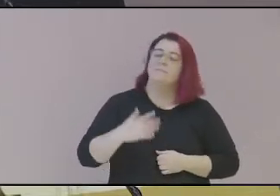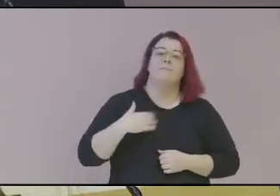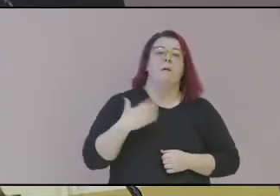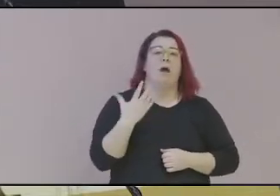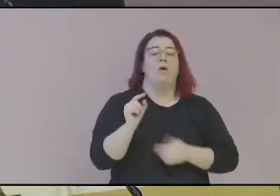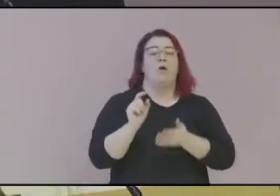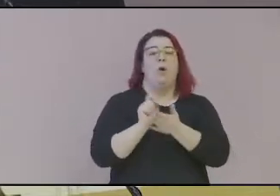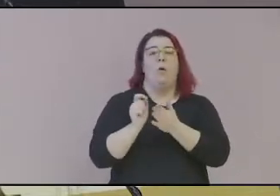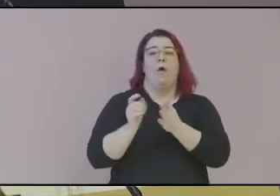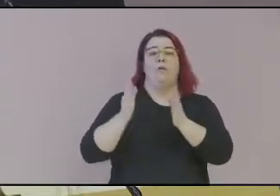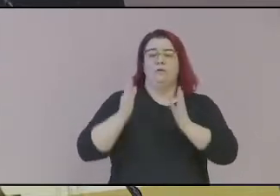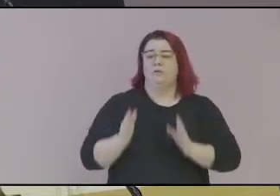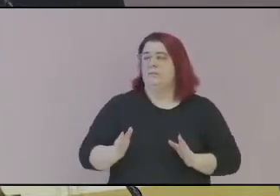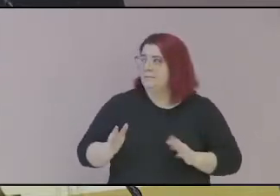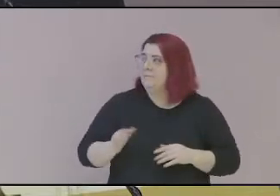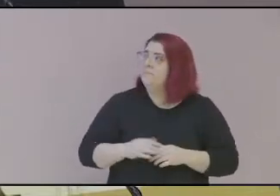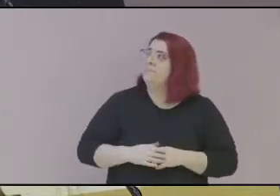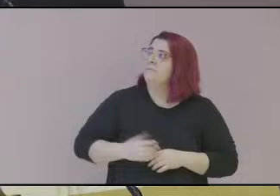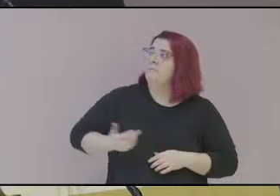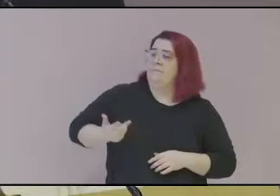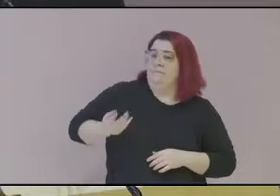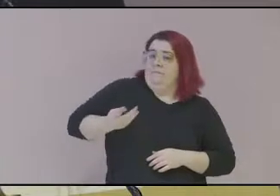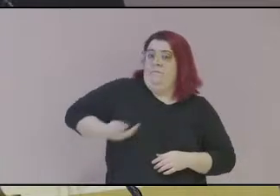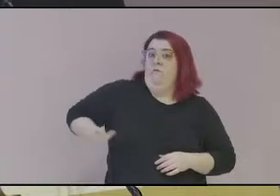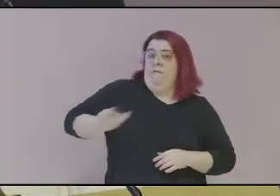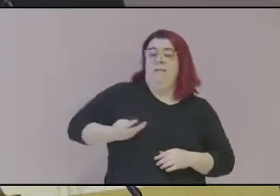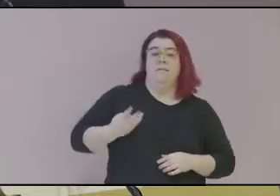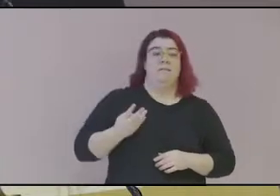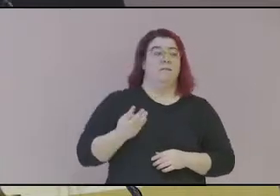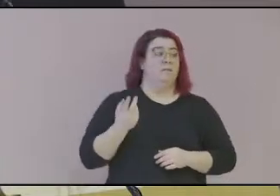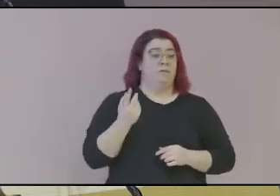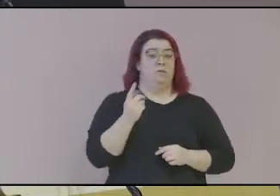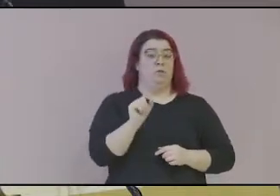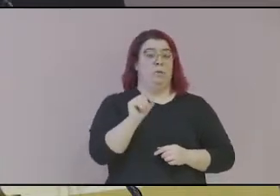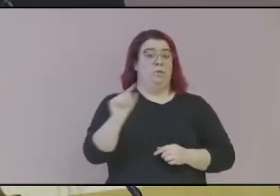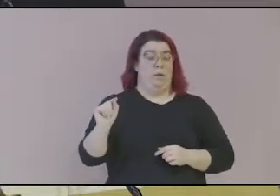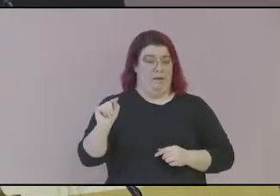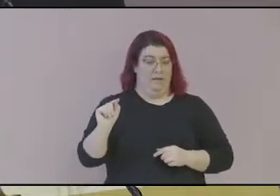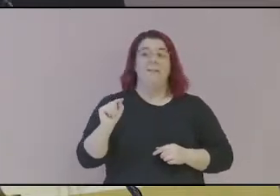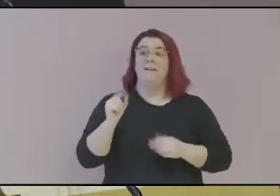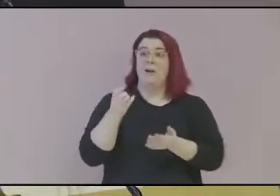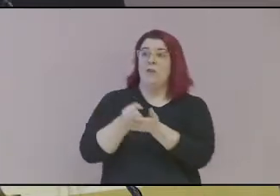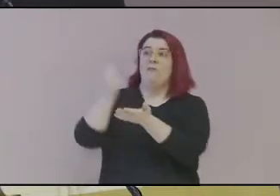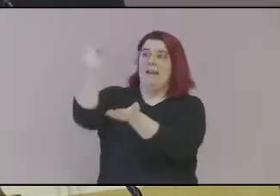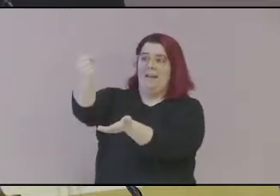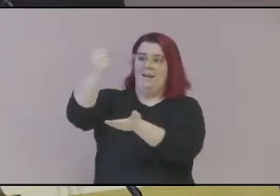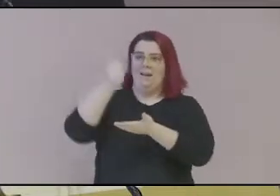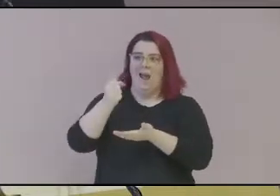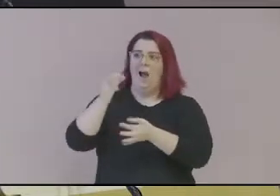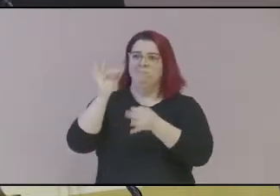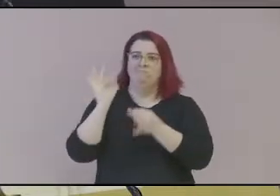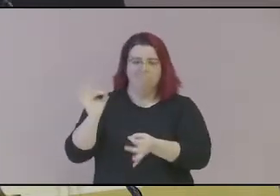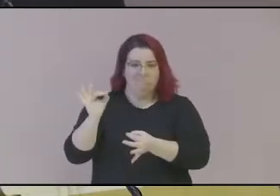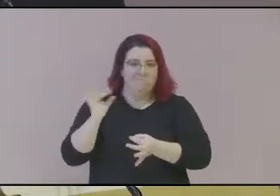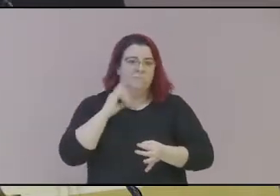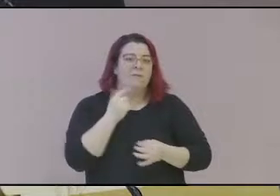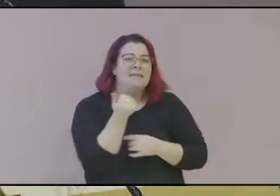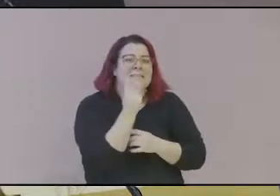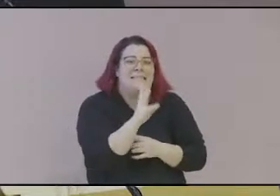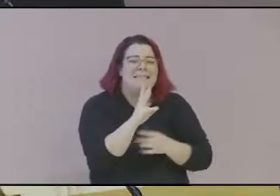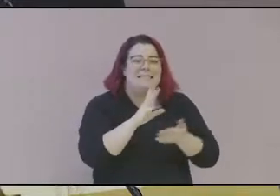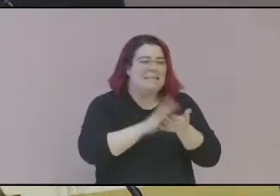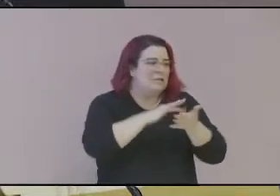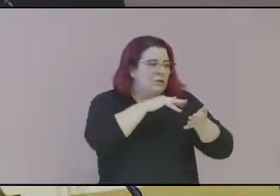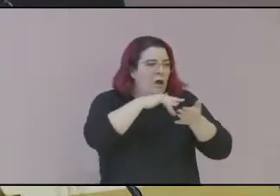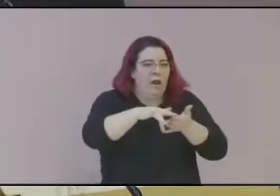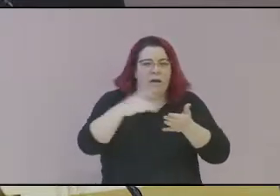in 2020, when we got our grant, we assembled a team of 16 or so disability studies scholars, but also